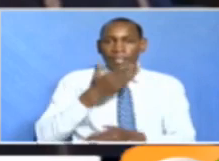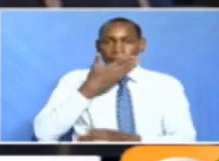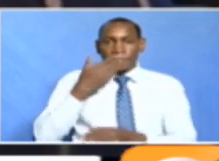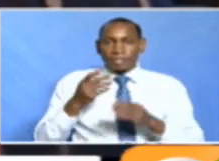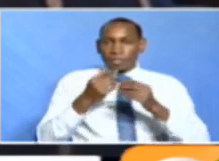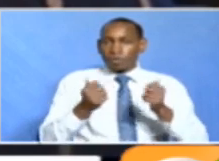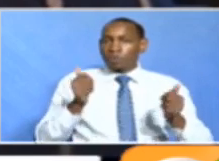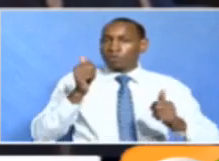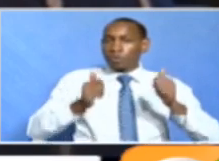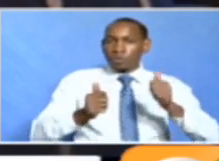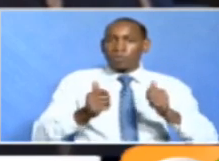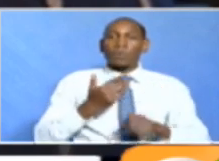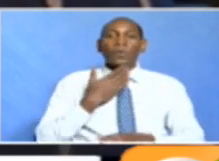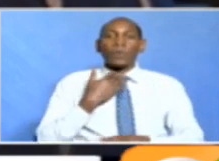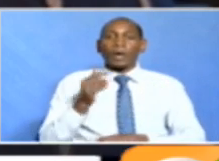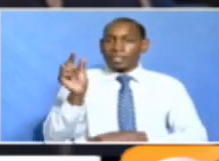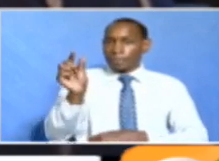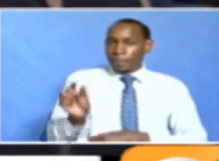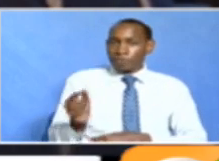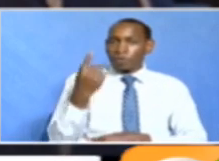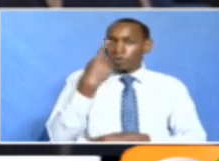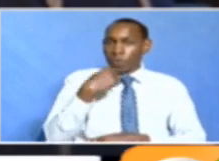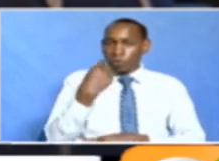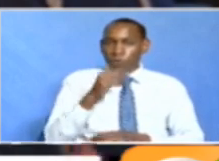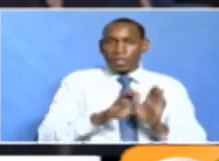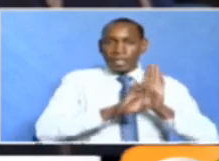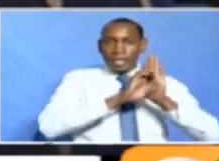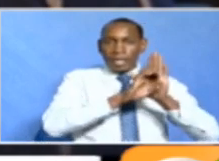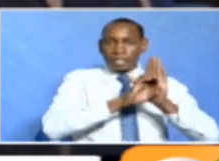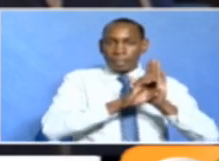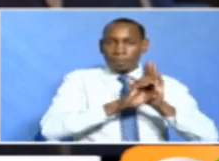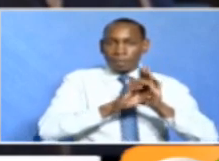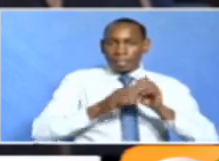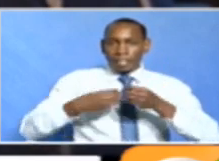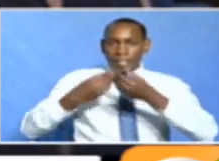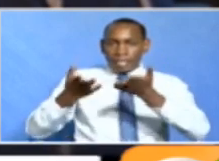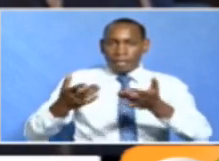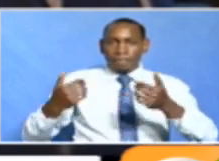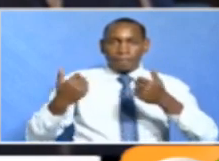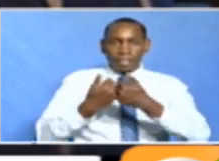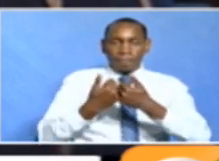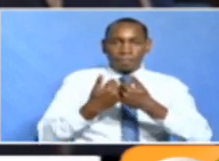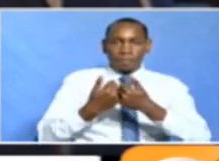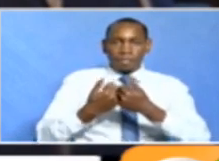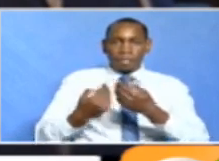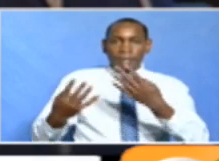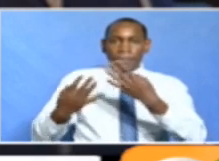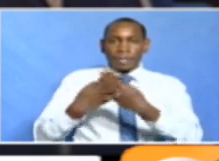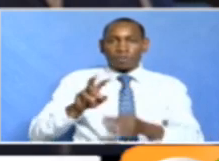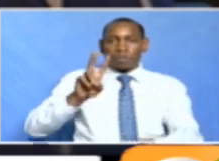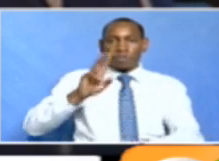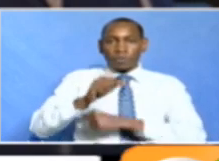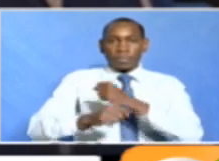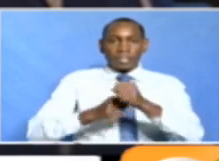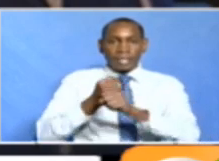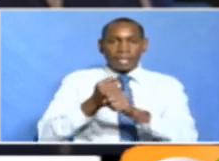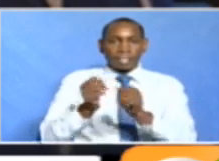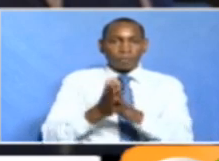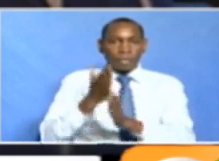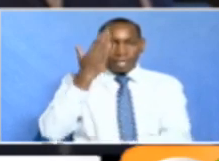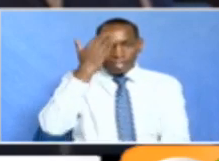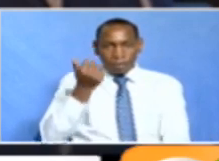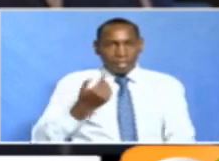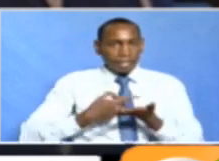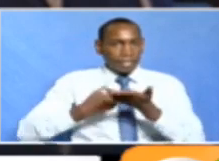deal with it? Would you want someone who, let's say, threw a game, be locked away for 2 years? And why? So those are the